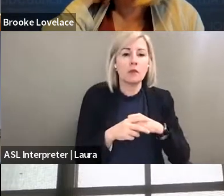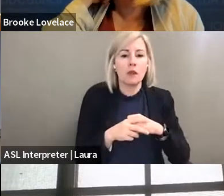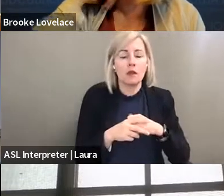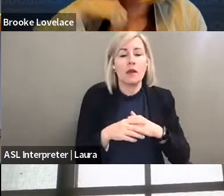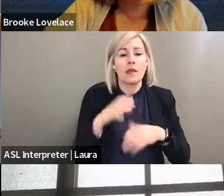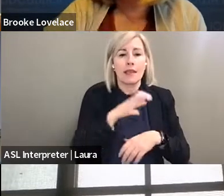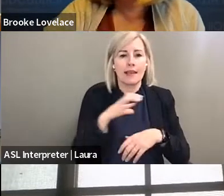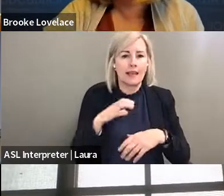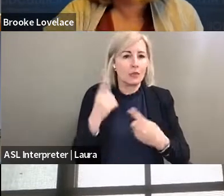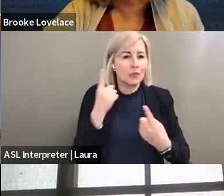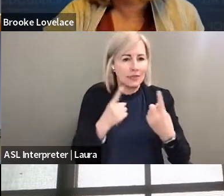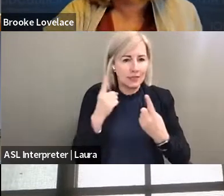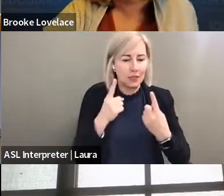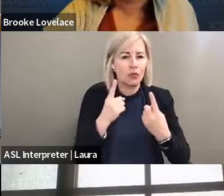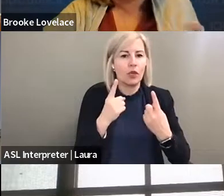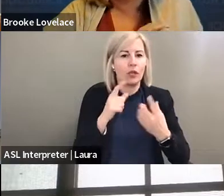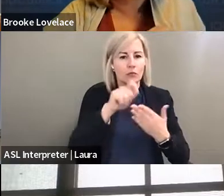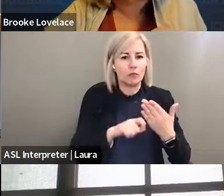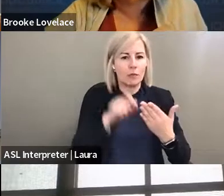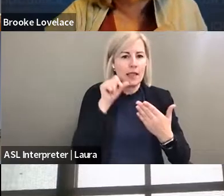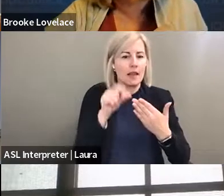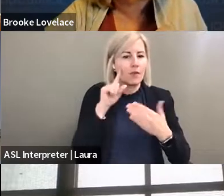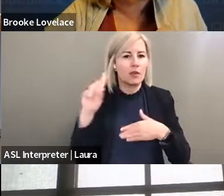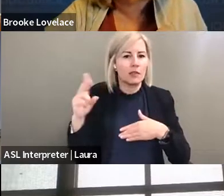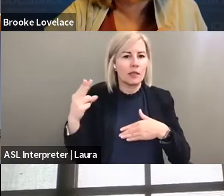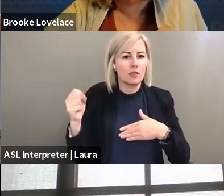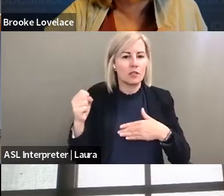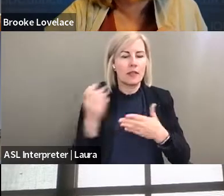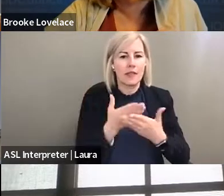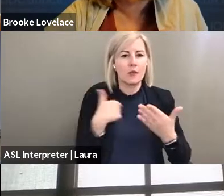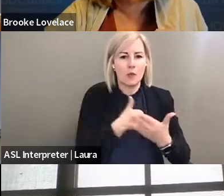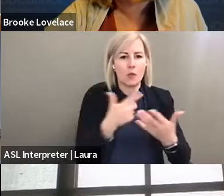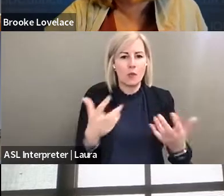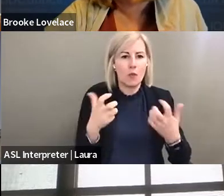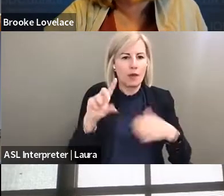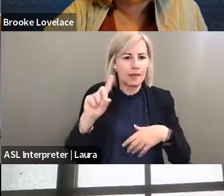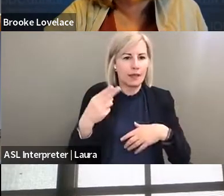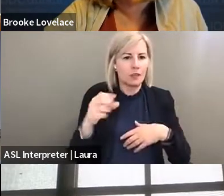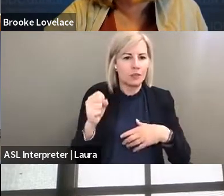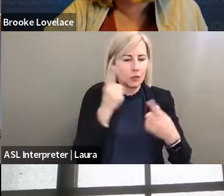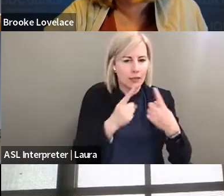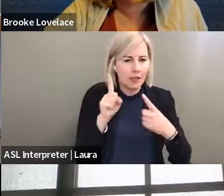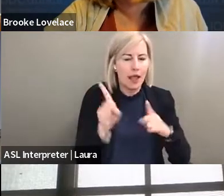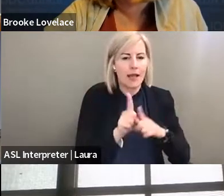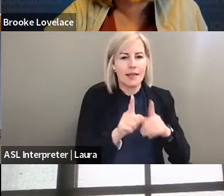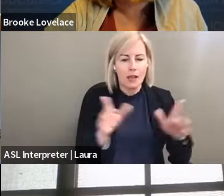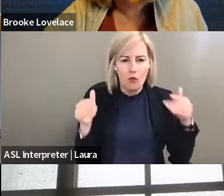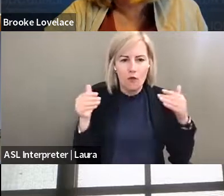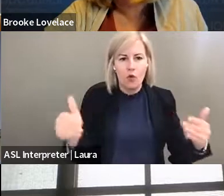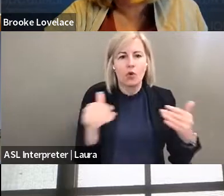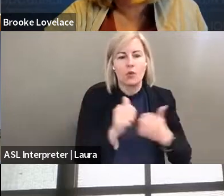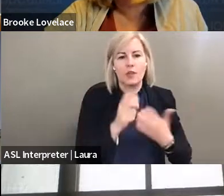is considering putting together a letter for DHS on the things that we want DHS to consider as they move forward with this